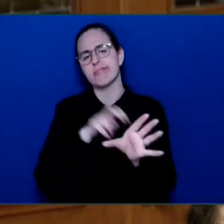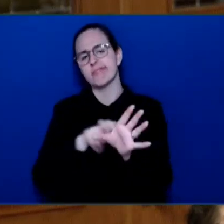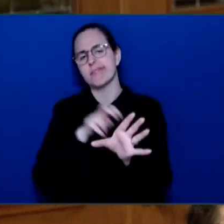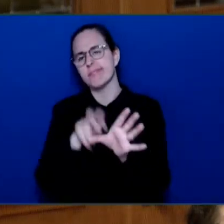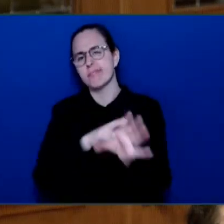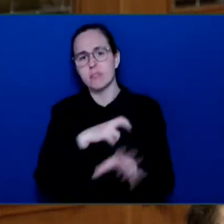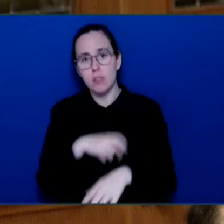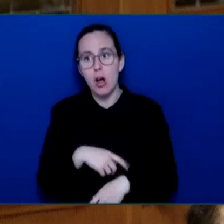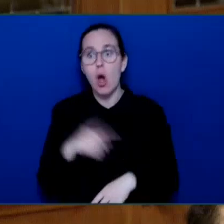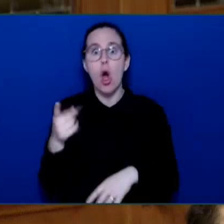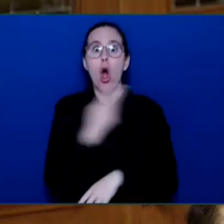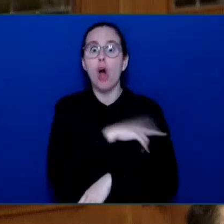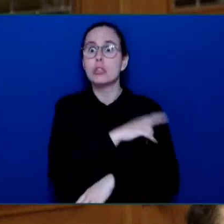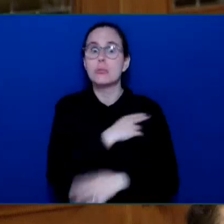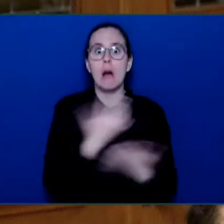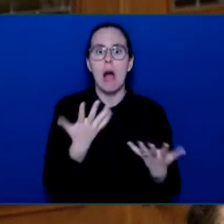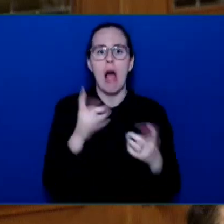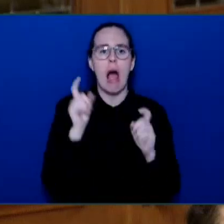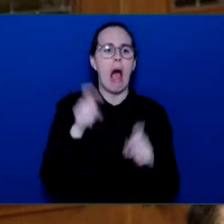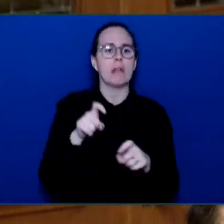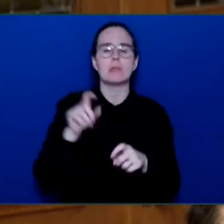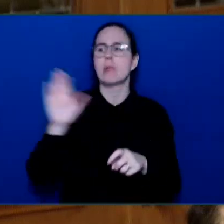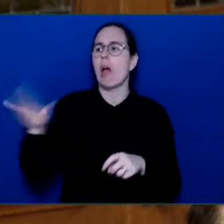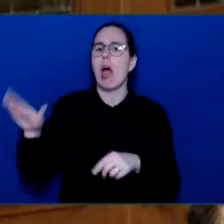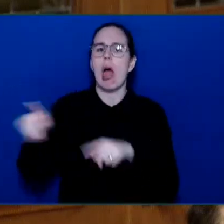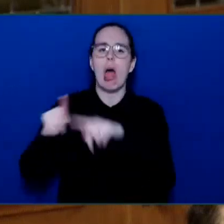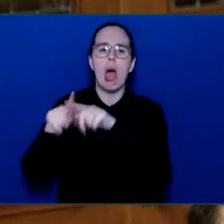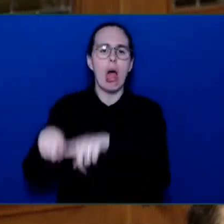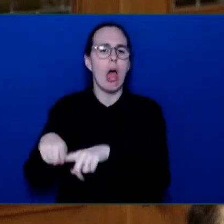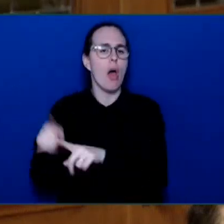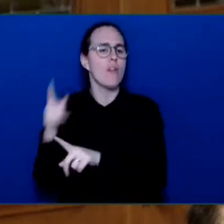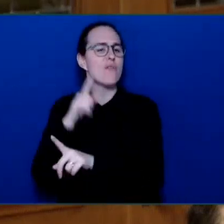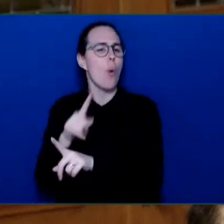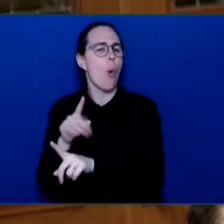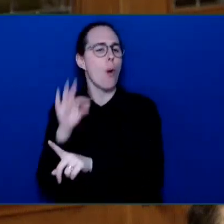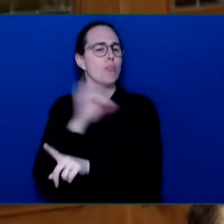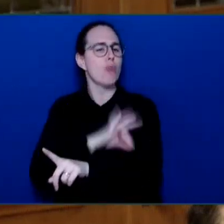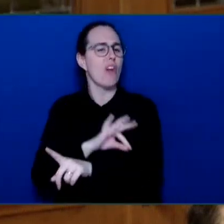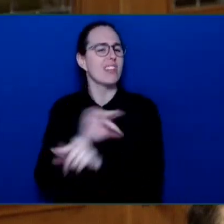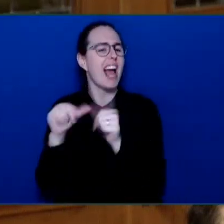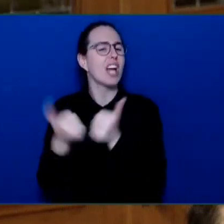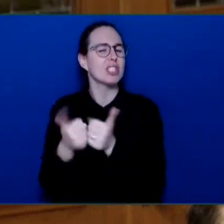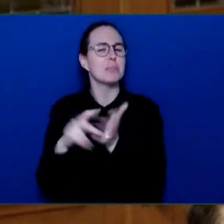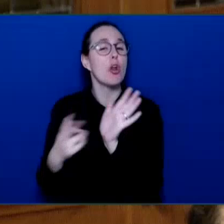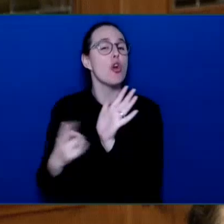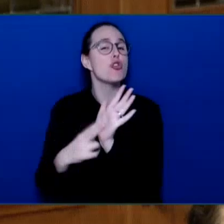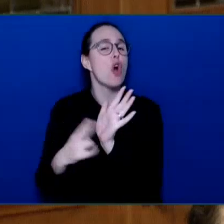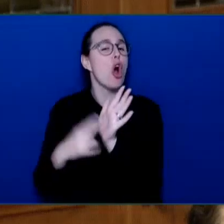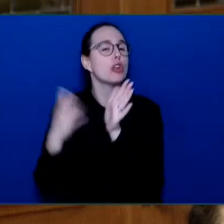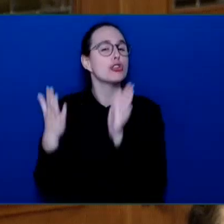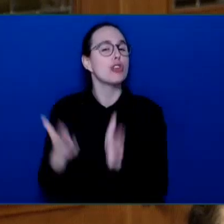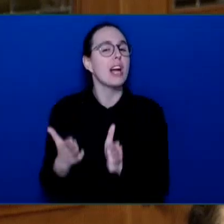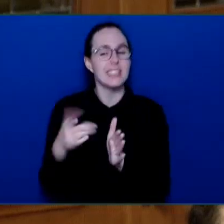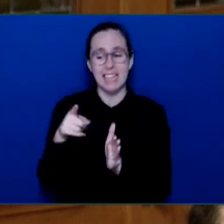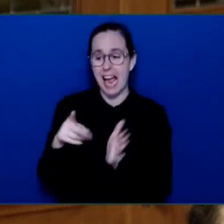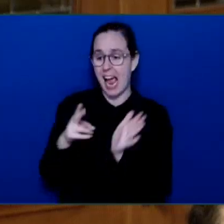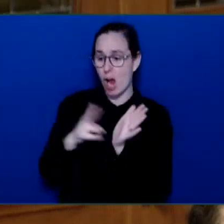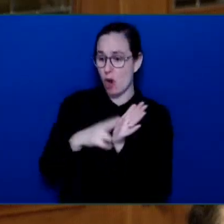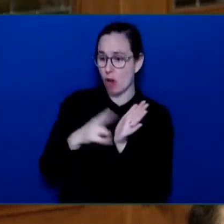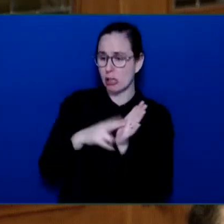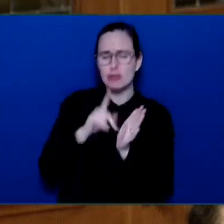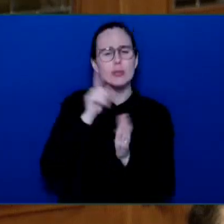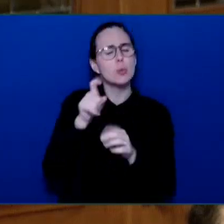gaps. Contract nursing was supposed to be a short-term solution, but this government has failed to create the working conditions needed to